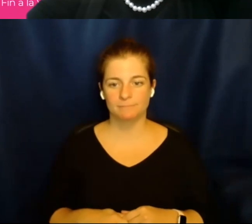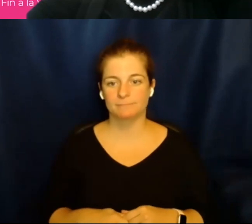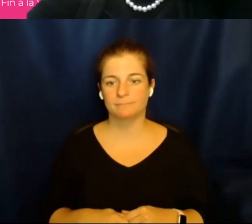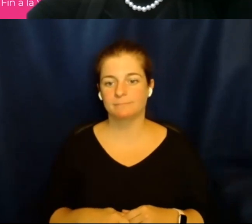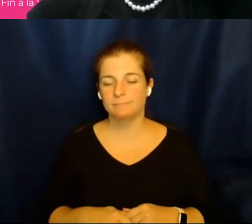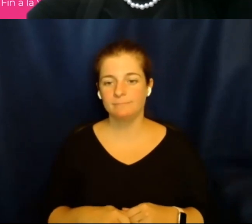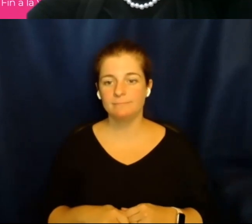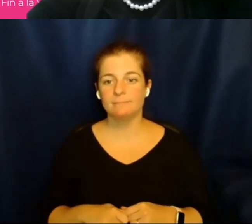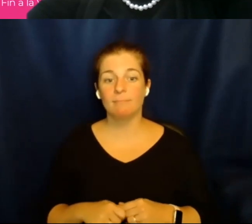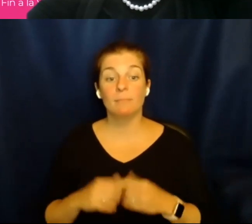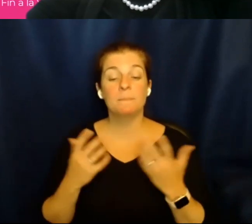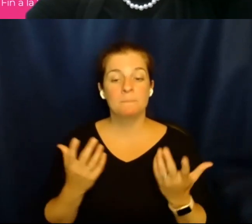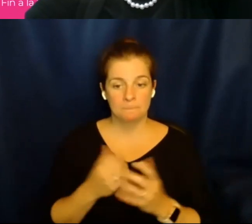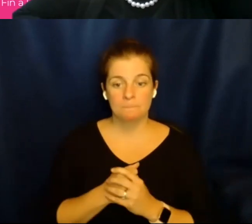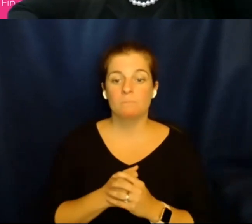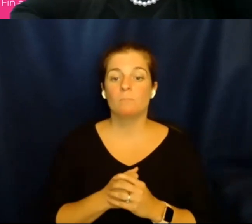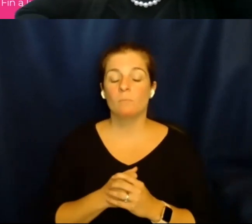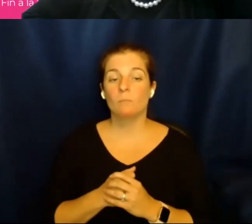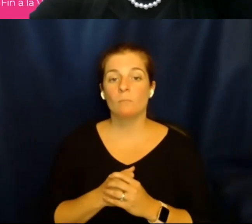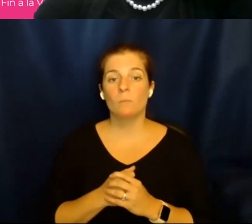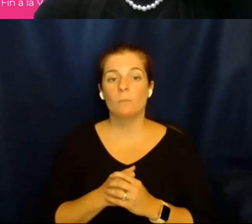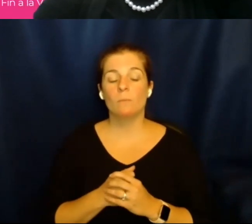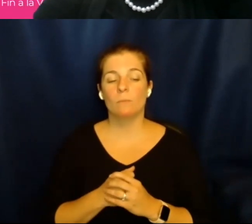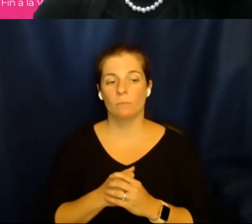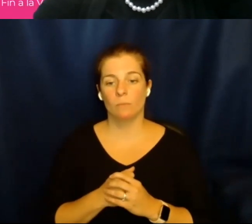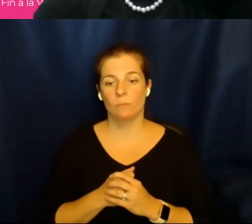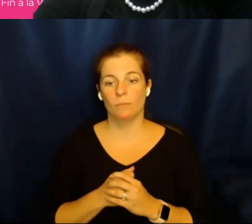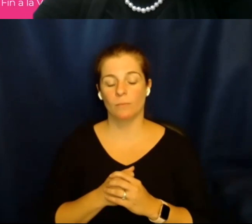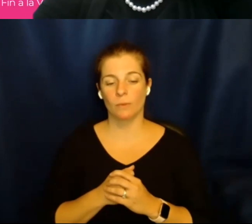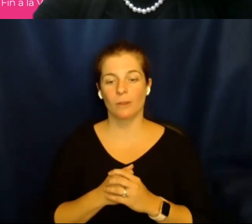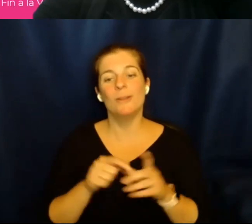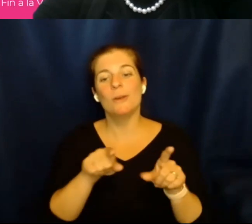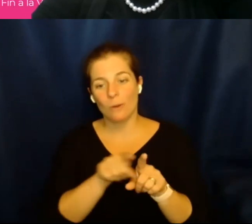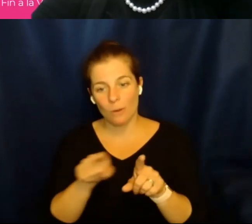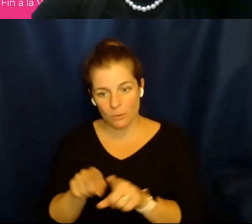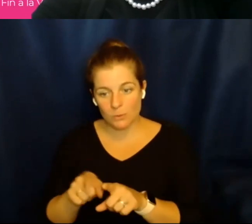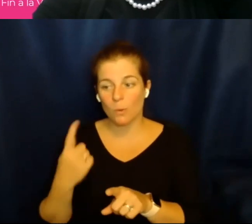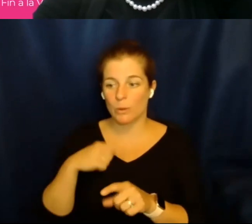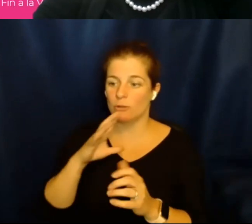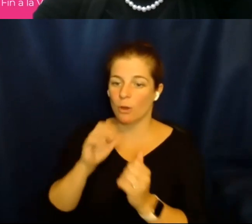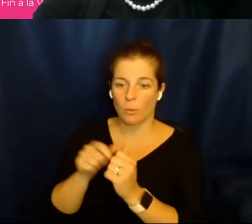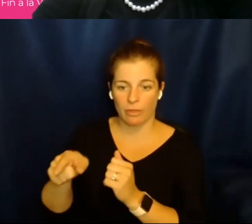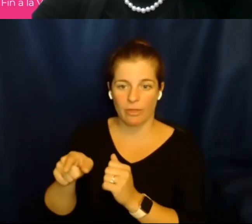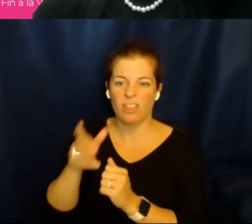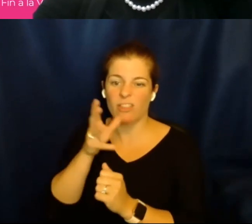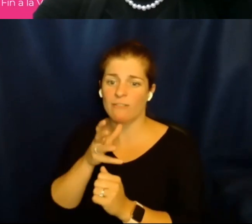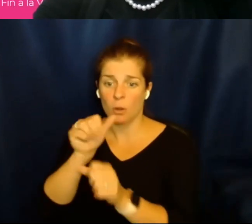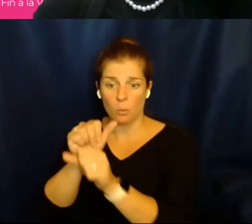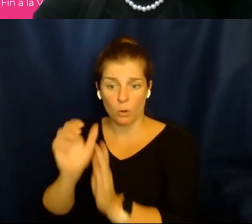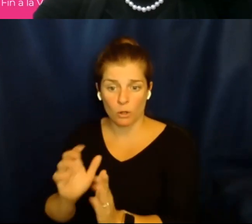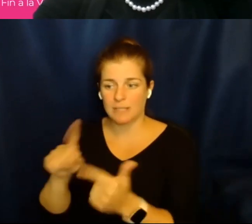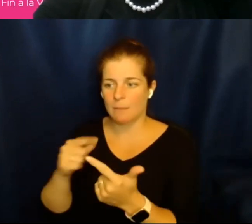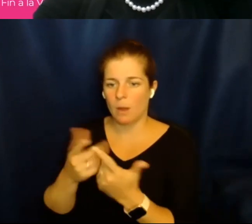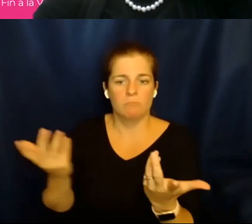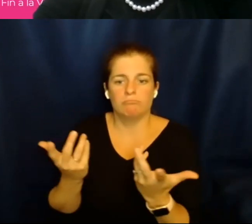And as well, we also talk to them about what kind of an approach they can take.